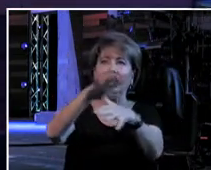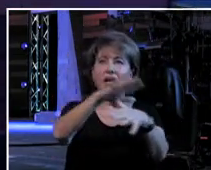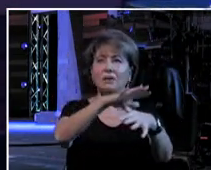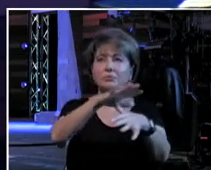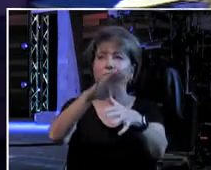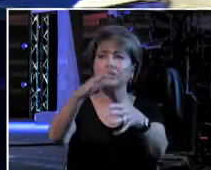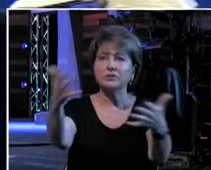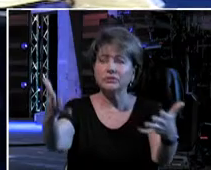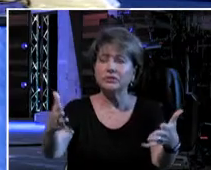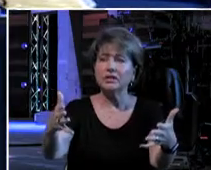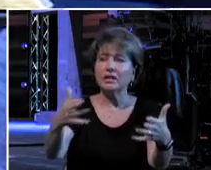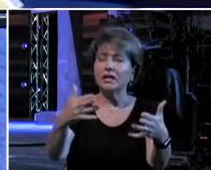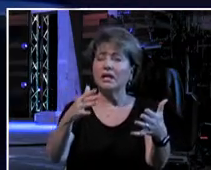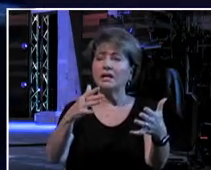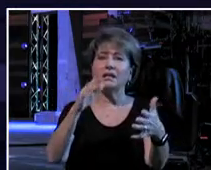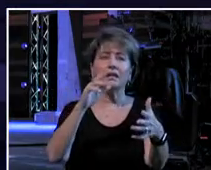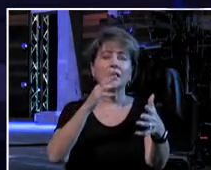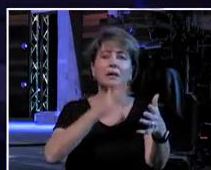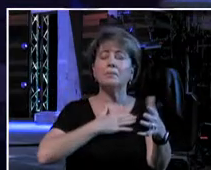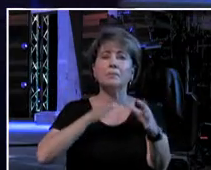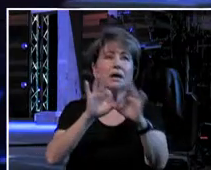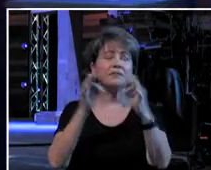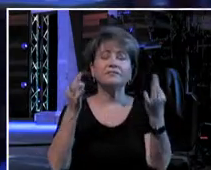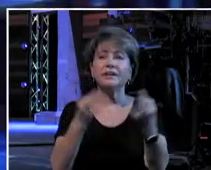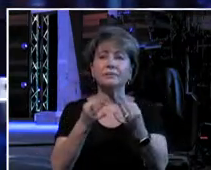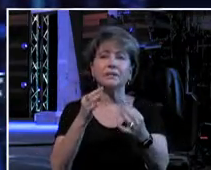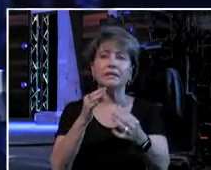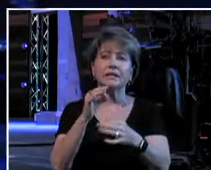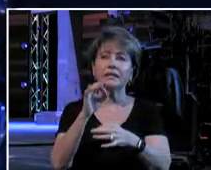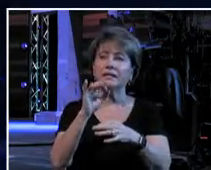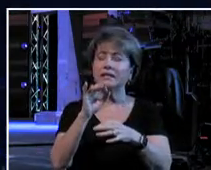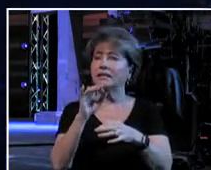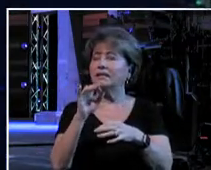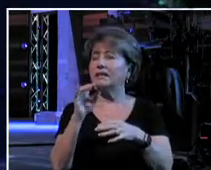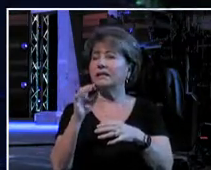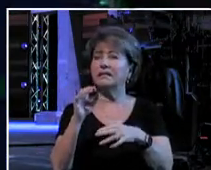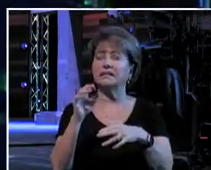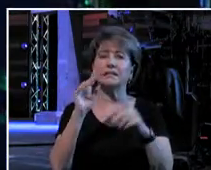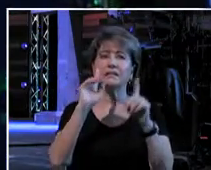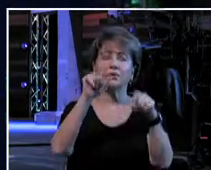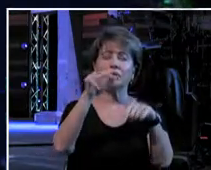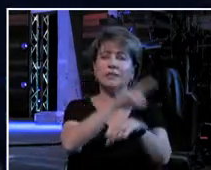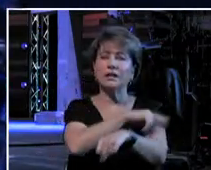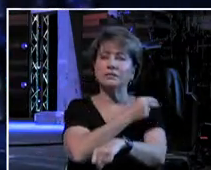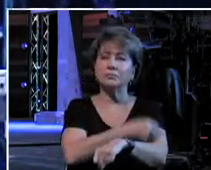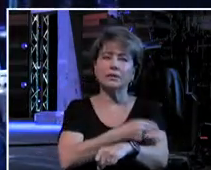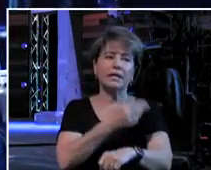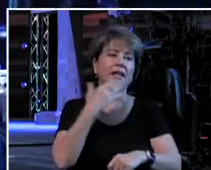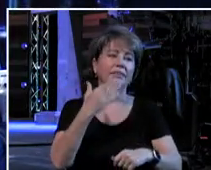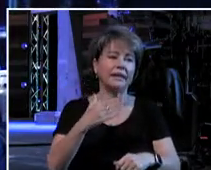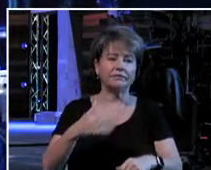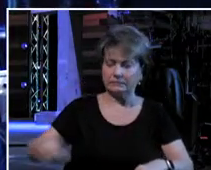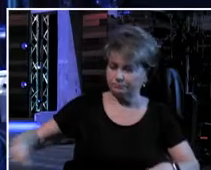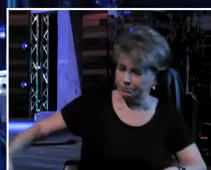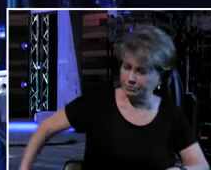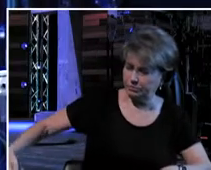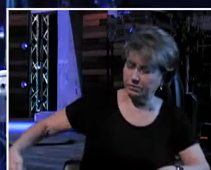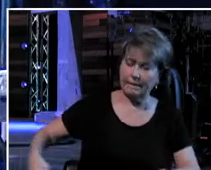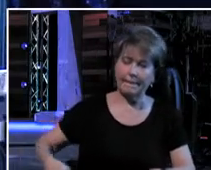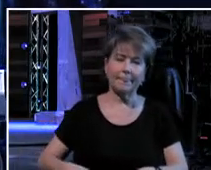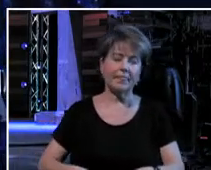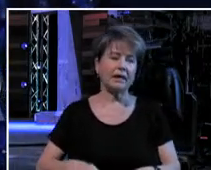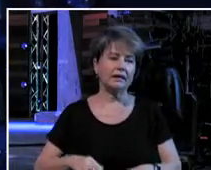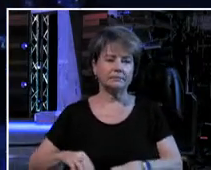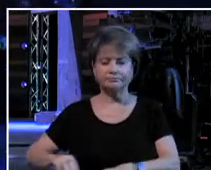my family there, and then I hit the ground. And thankfully, I hit on my butt, so it kind of broke my fall. Now, I did have a bruise.